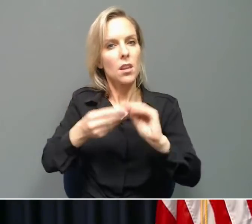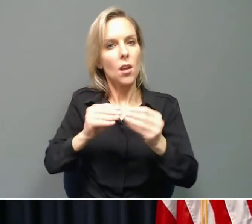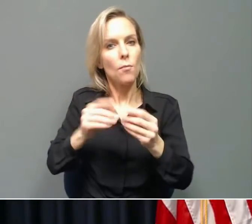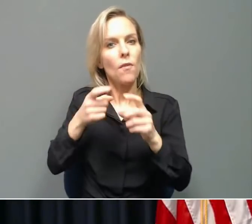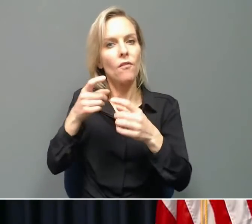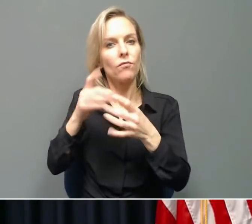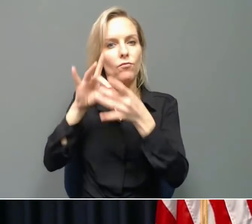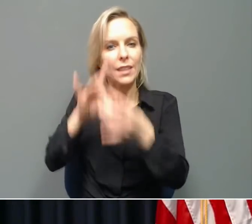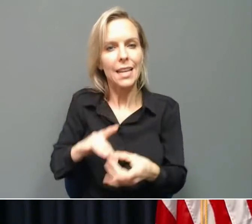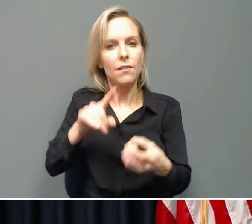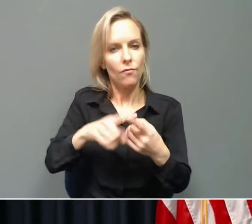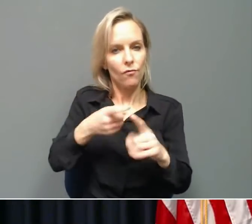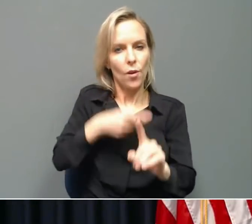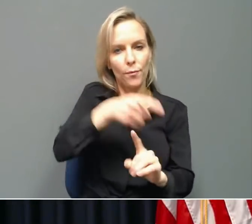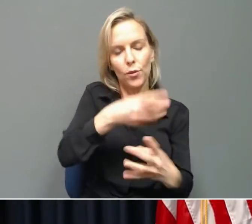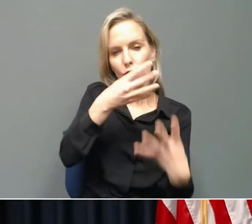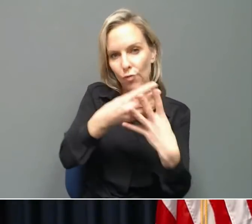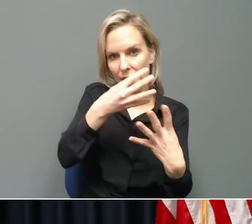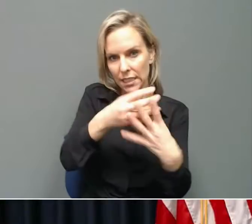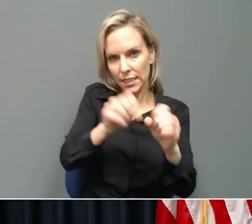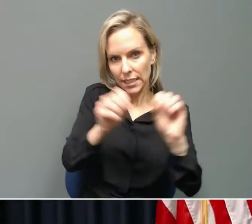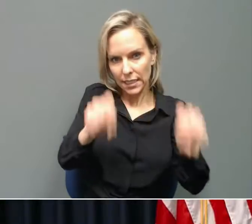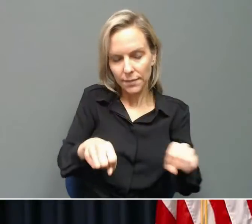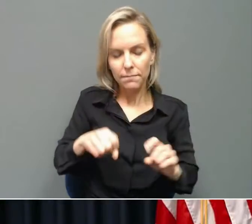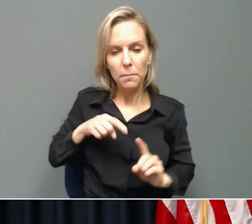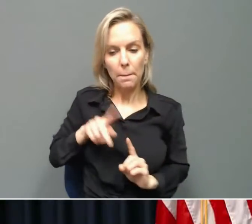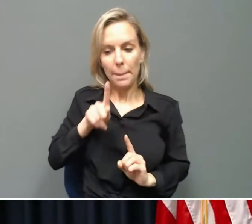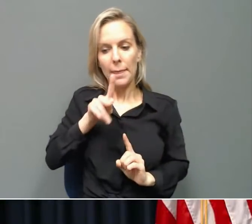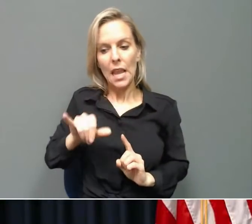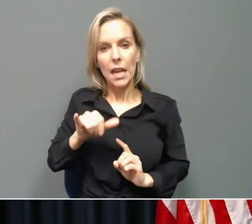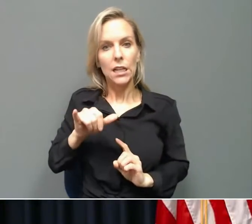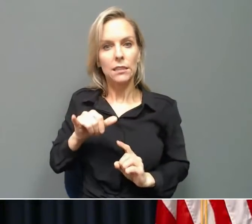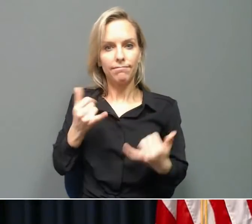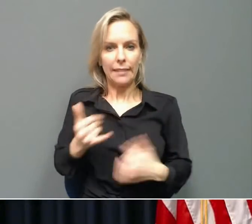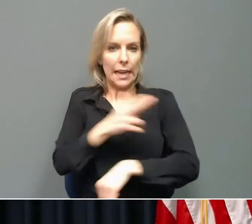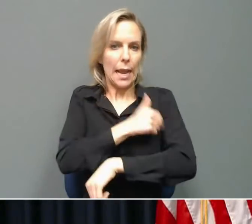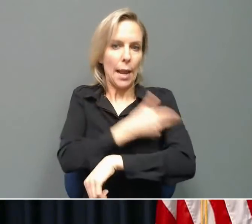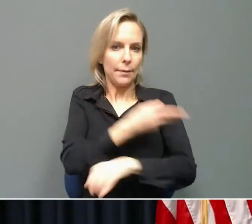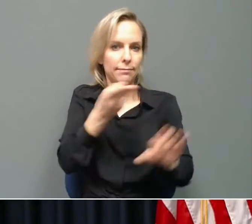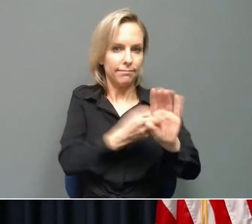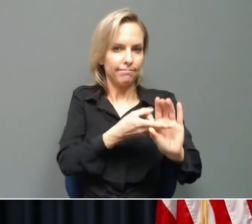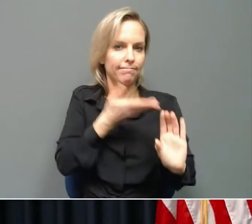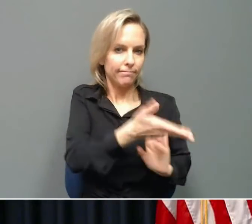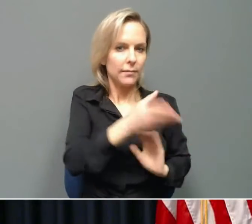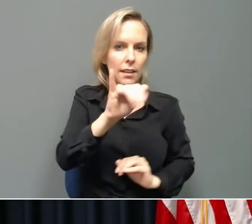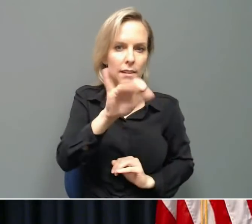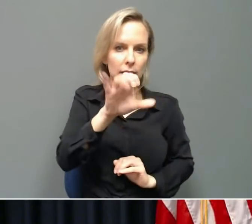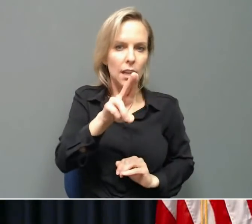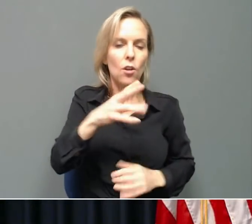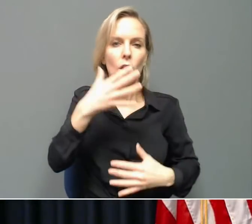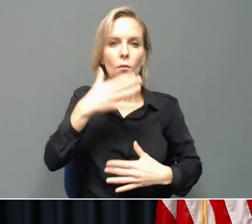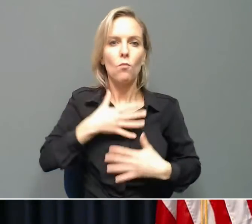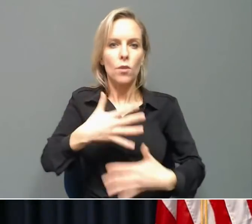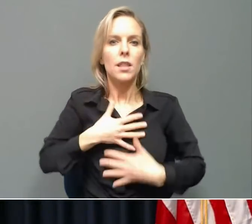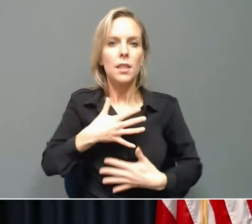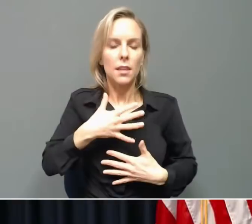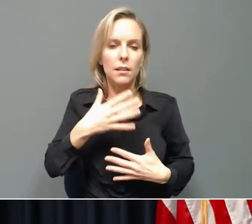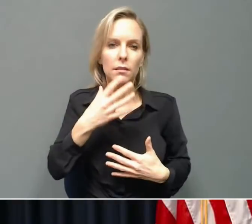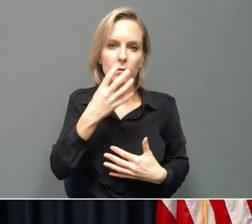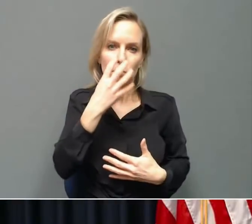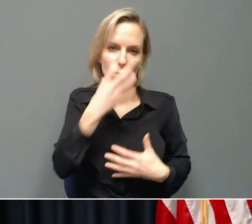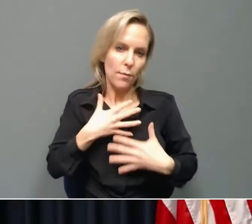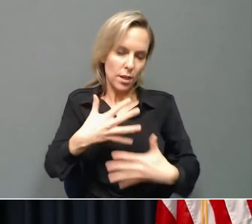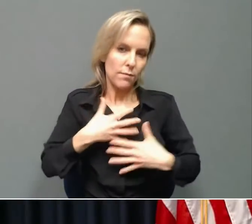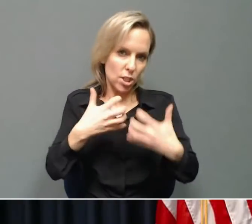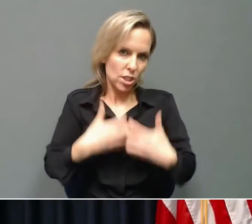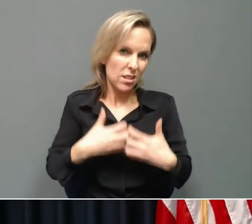corrections. Kentuckians currently hospitalized in the ICU and on ventilators, all pretty steady,